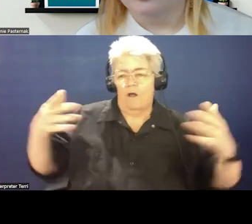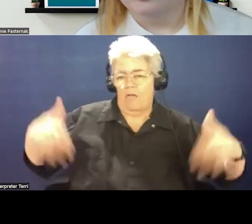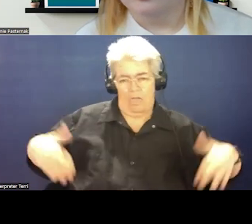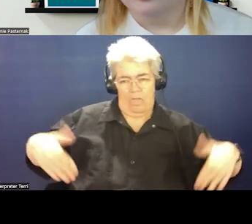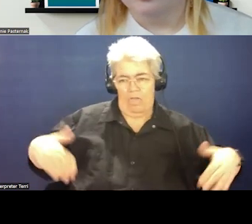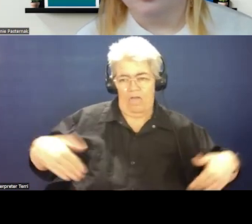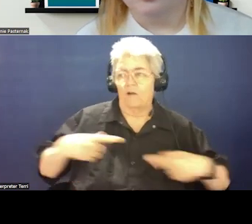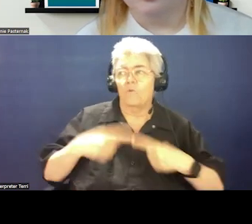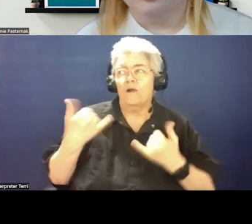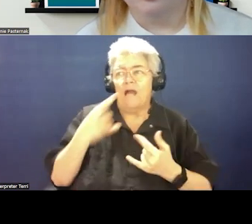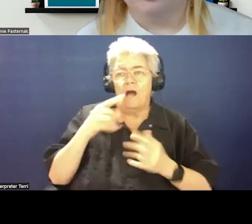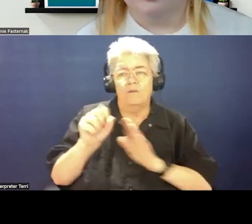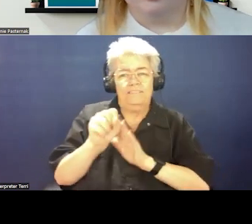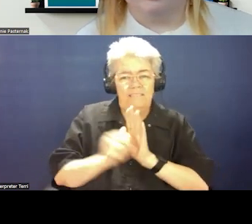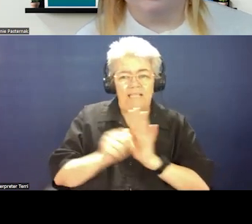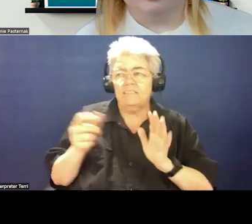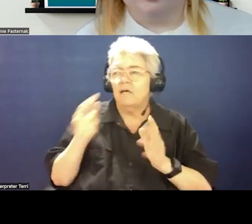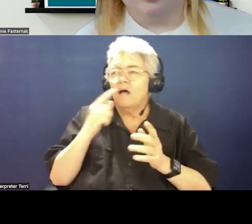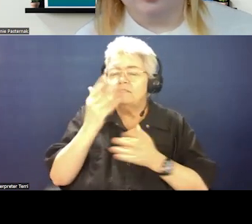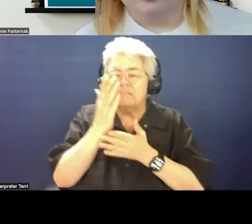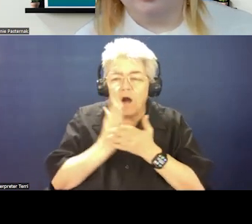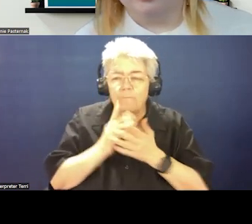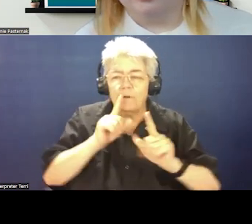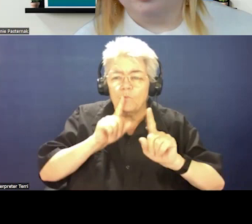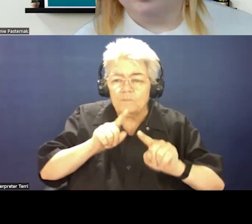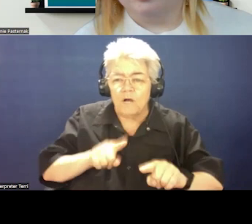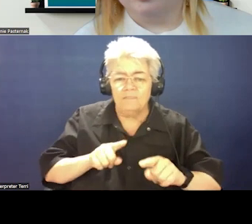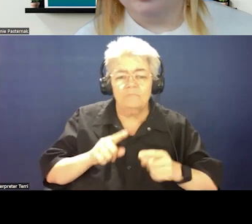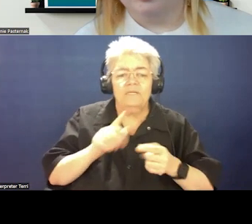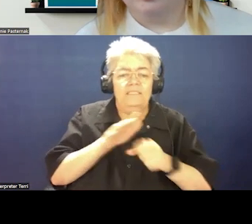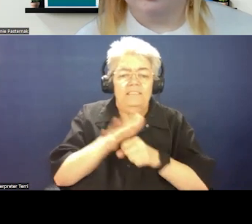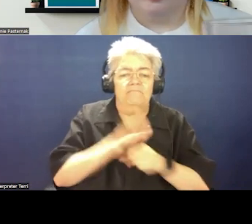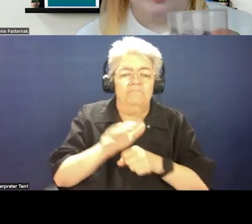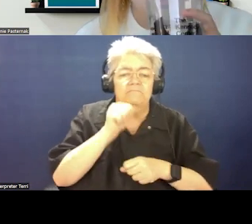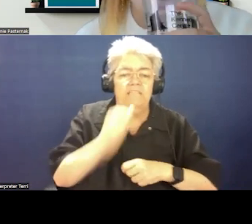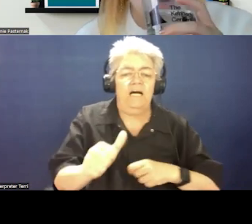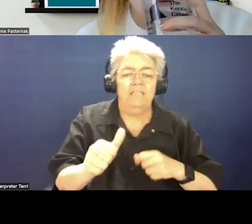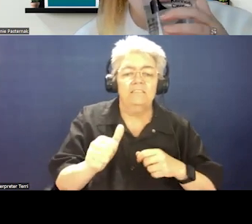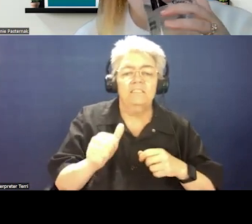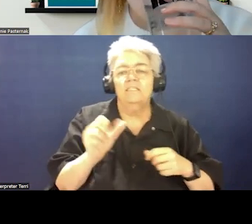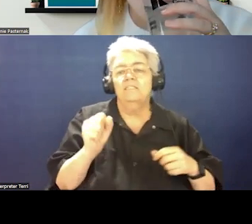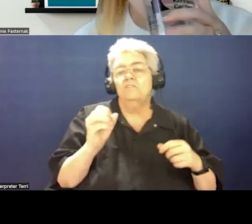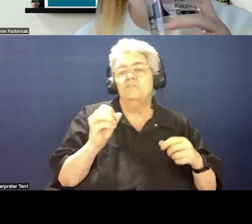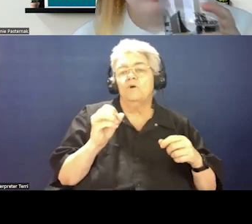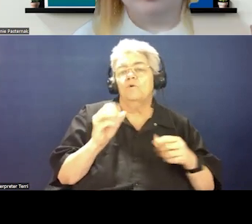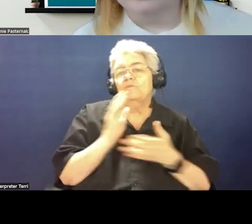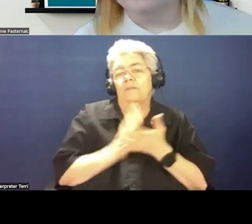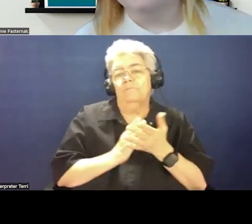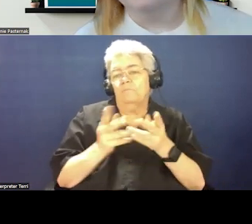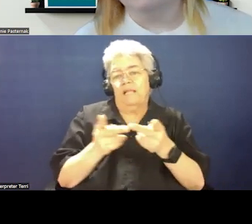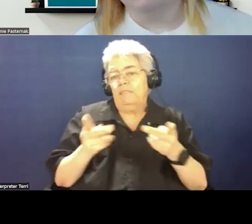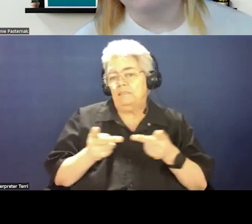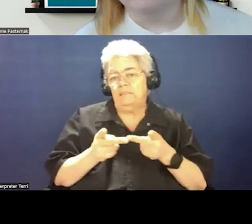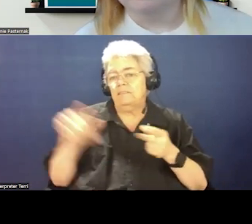have enough responses to dig in to state level data. It's been, you know, for some states, there's not